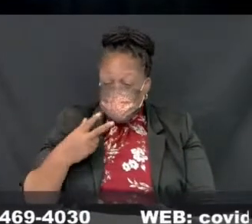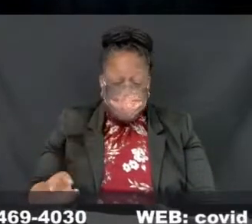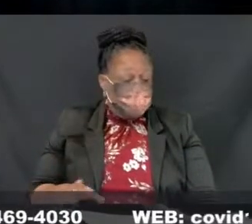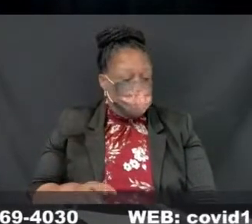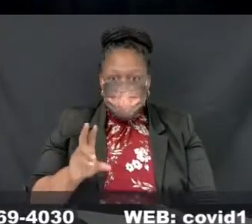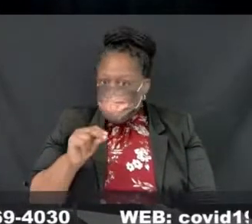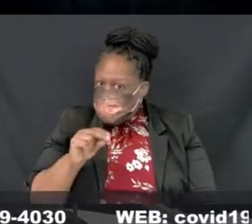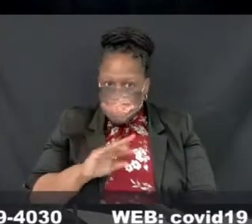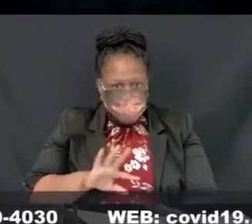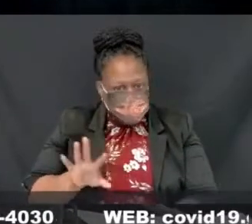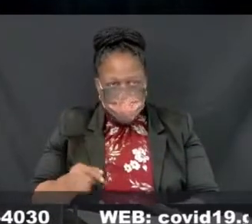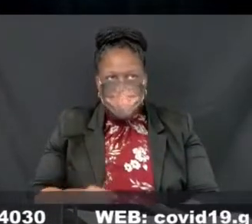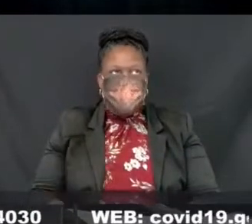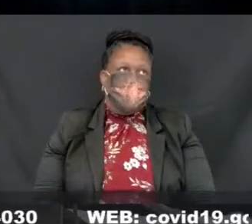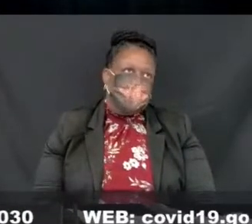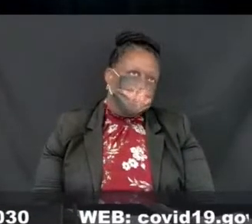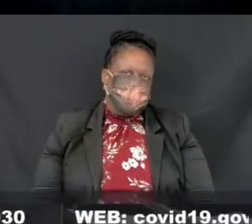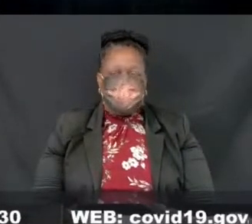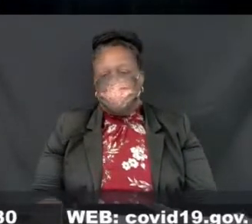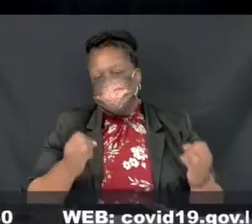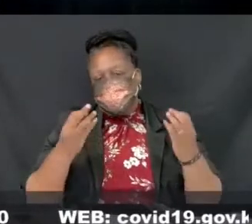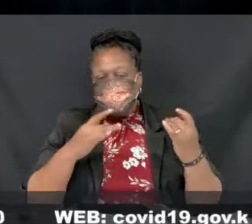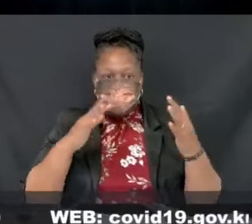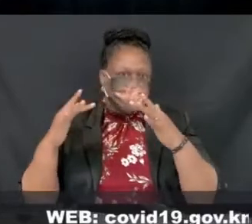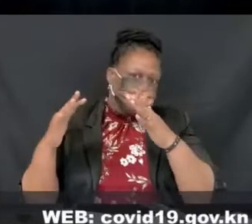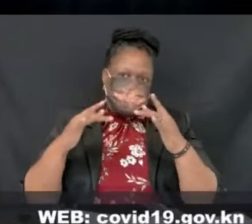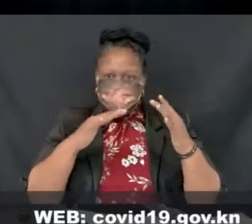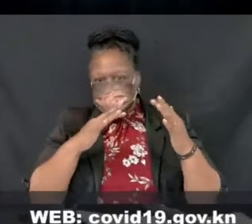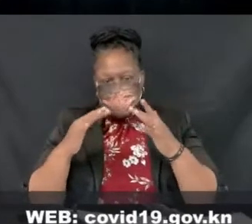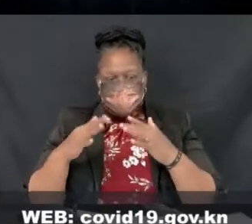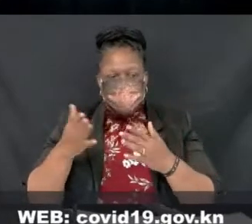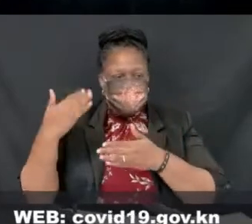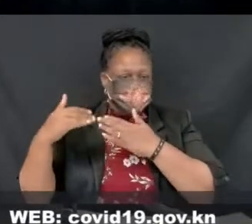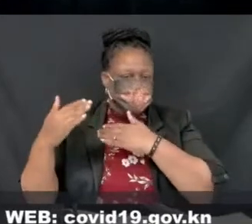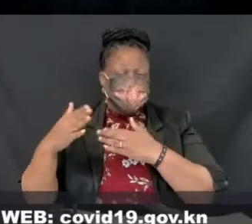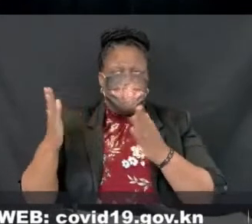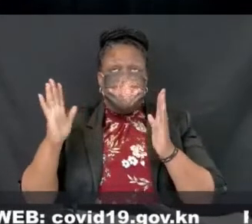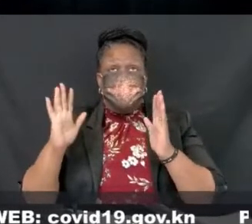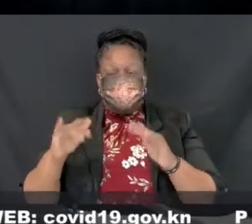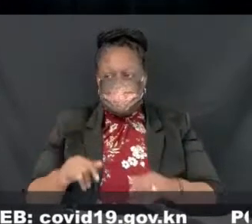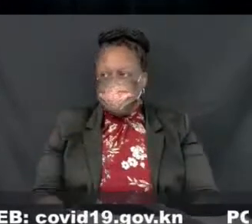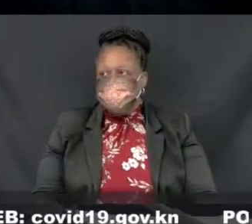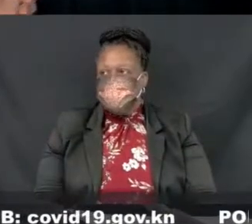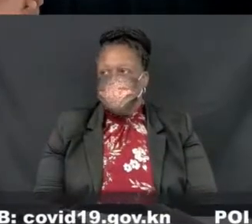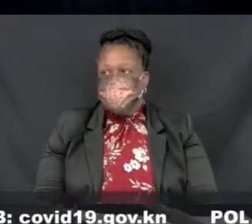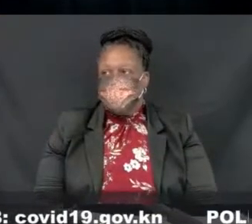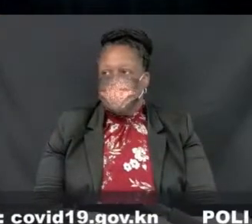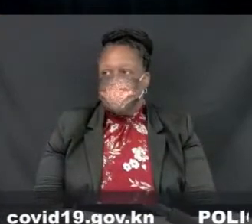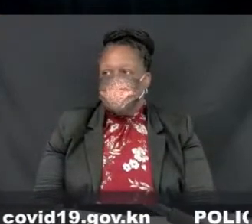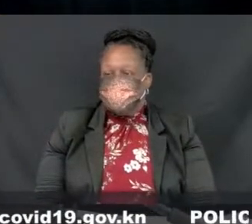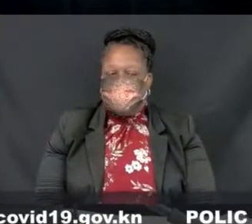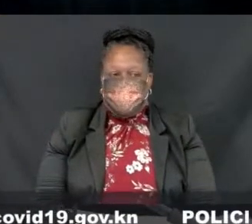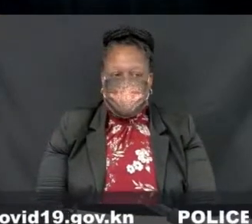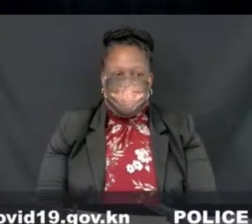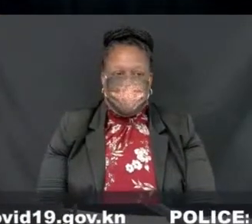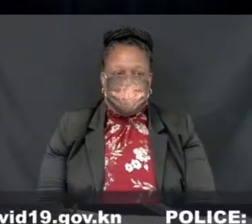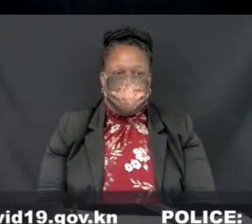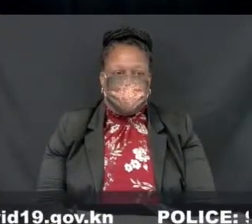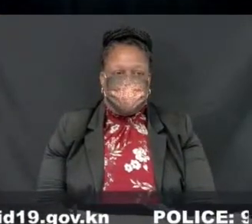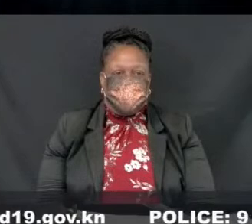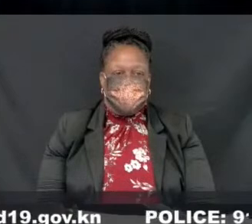Dr. Wilkinson. Trust me, Dr. Wilkinson, I learned to admire you and love you. I never really knew you